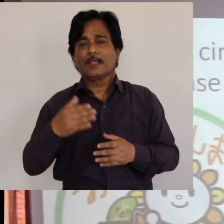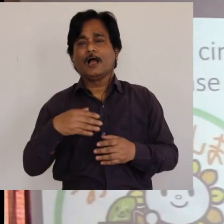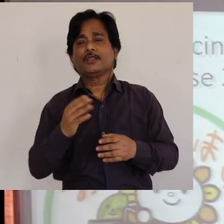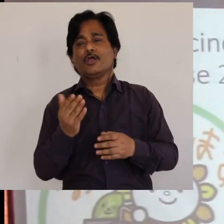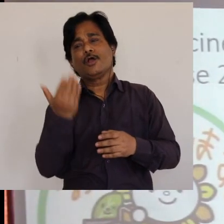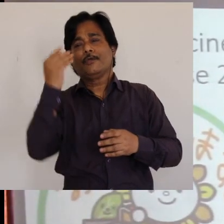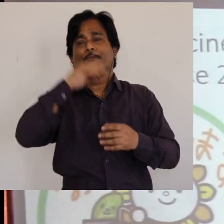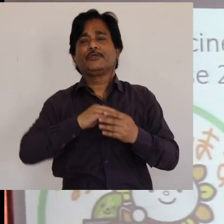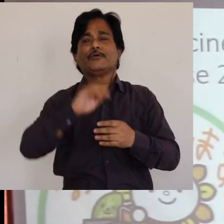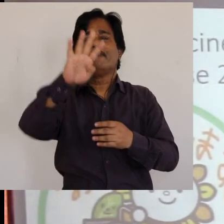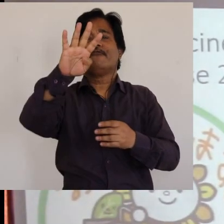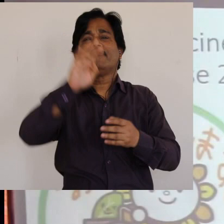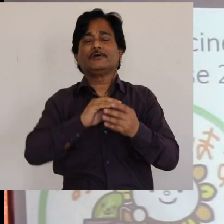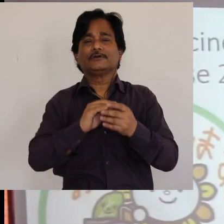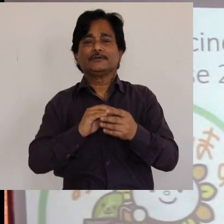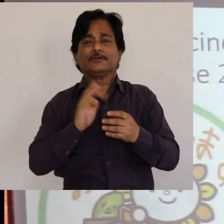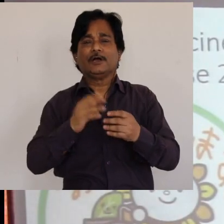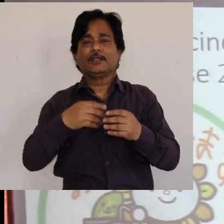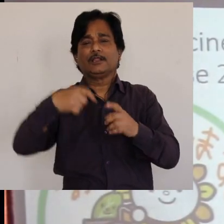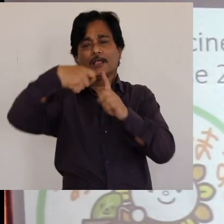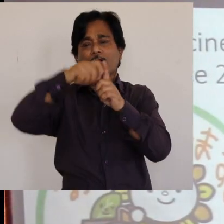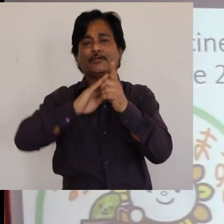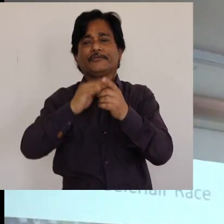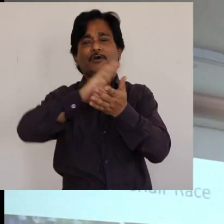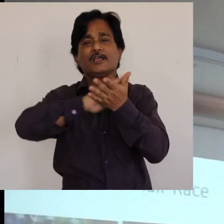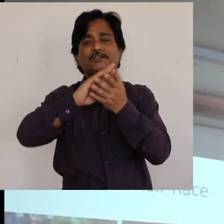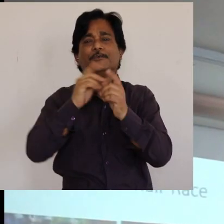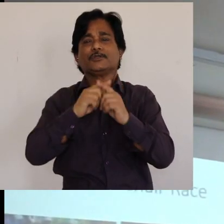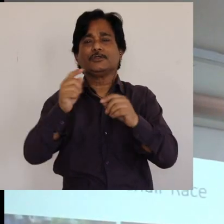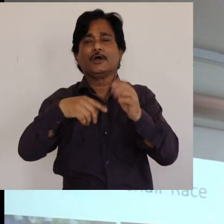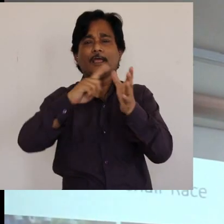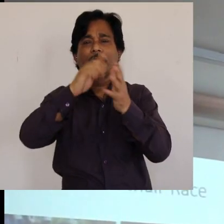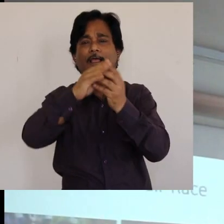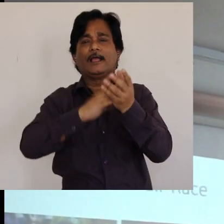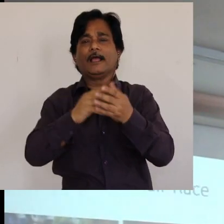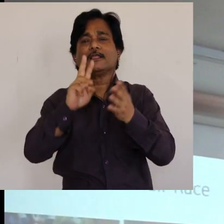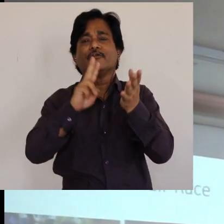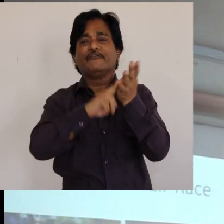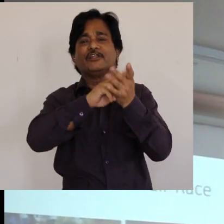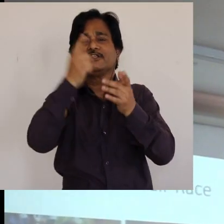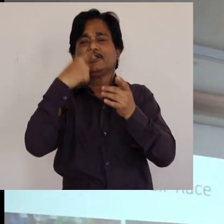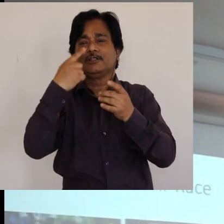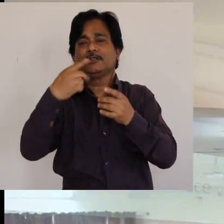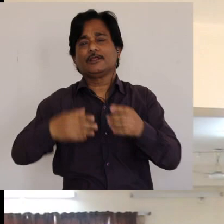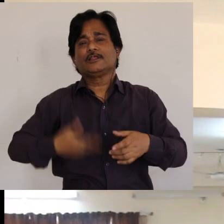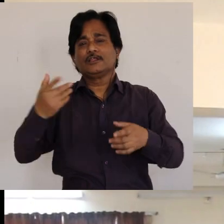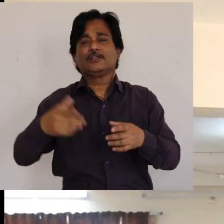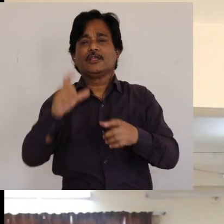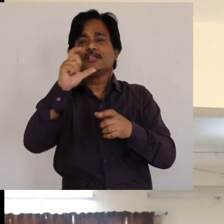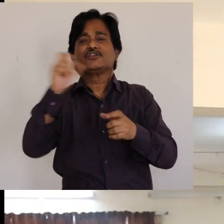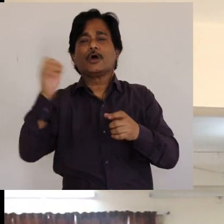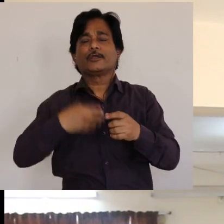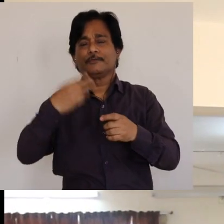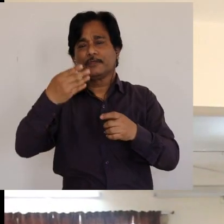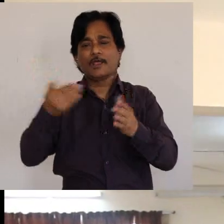At the beginning of the 4th day, Ms. Karuro Ishimoto, AHI volunteer, shared a success story on community-based